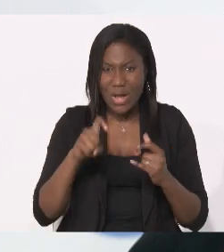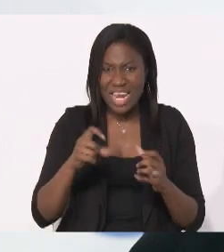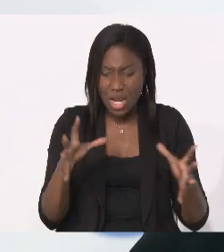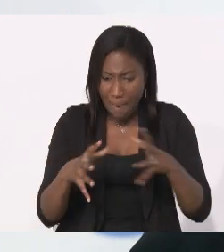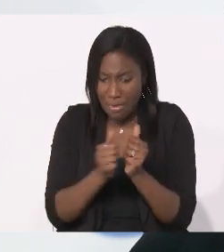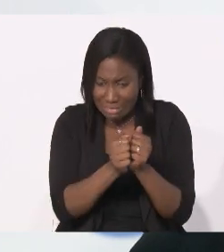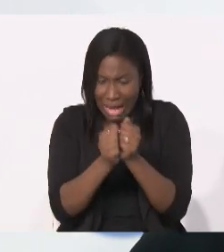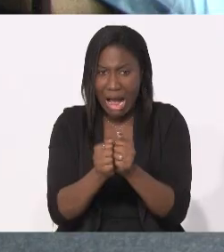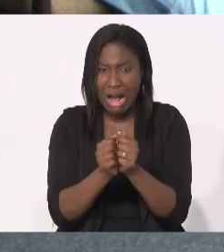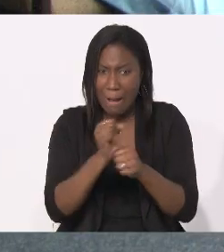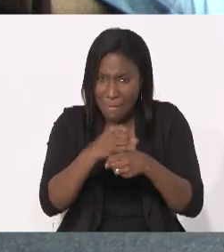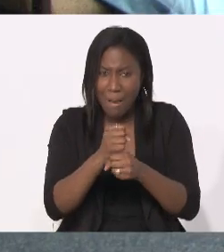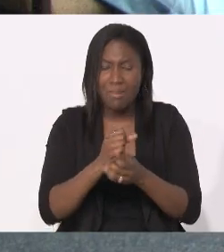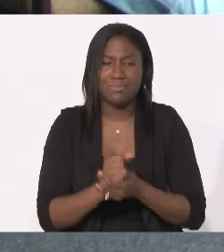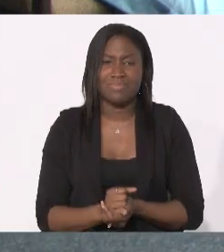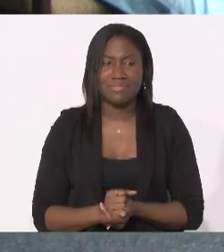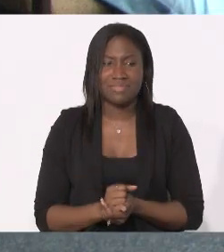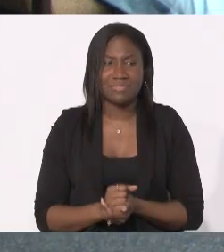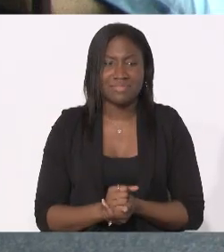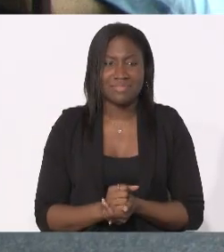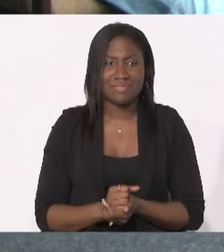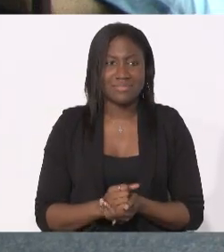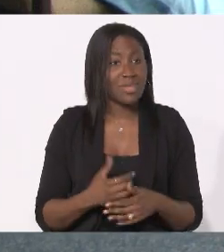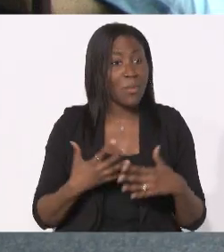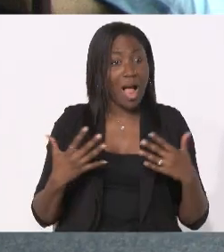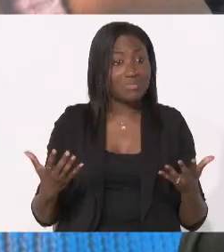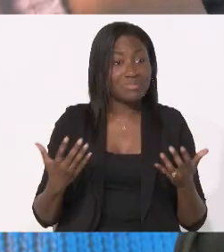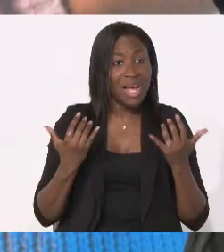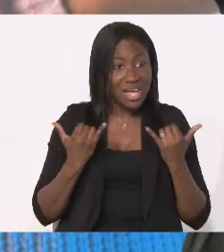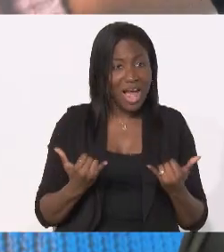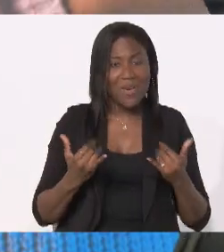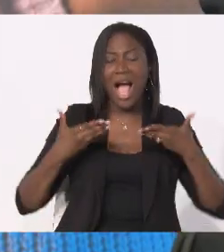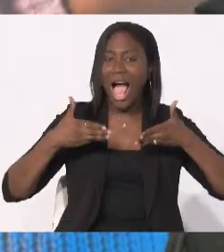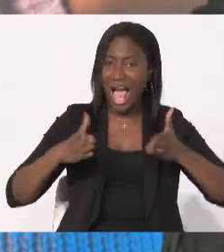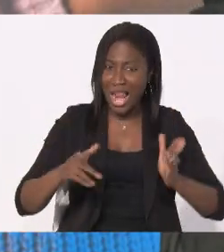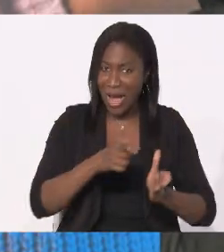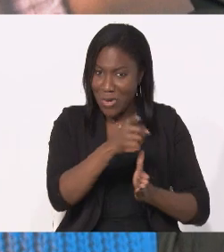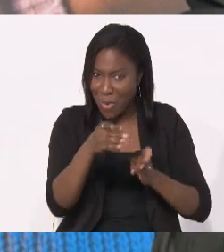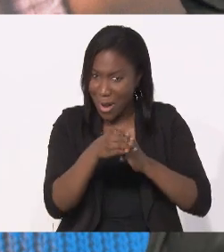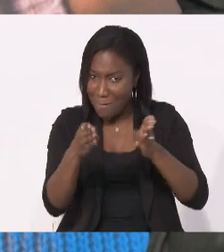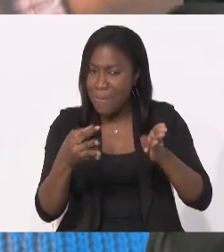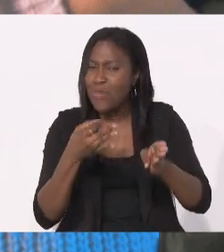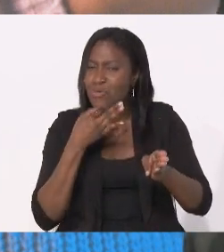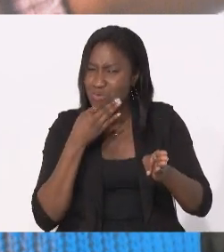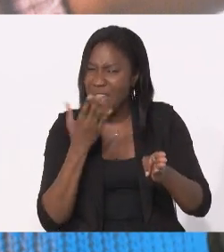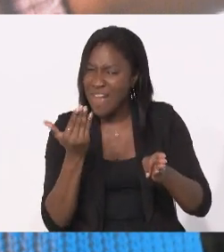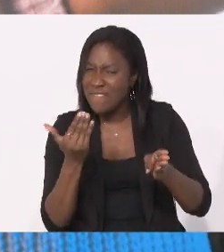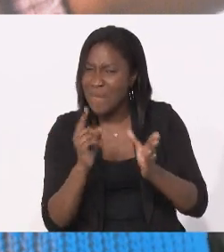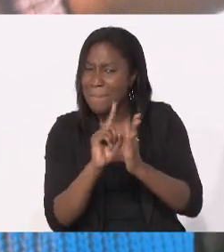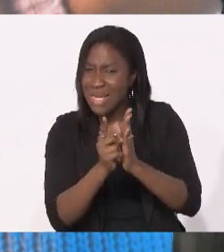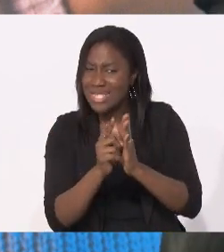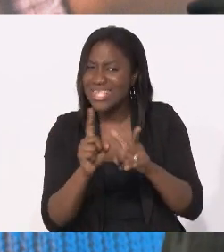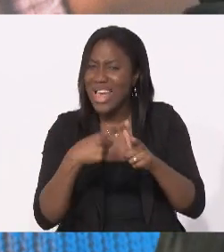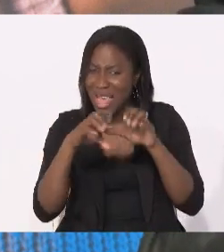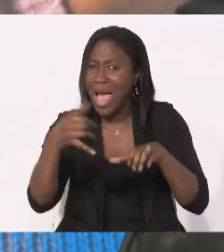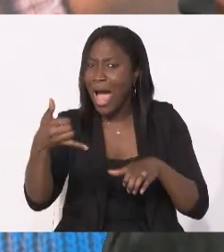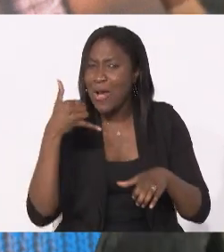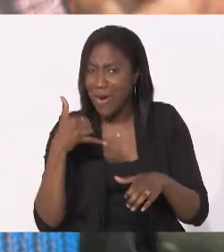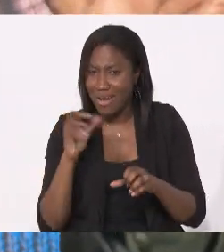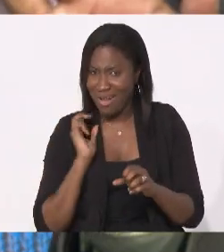trademarks and copyright and understand distribution. See the potential of the fact that we have as